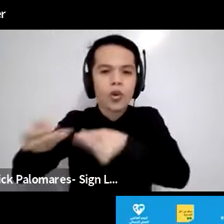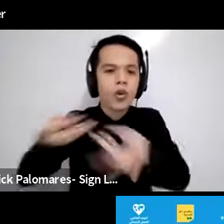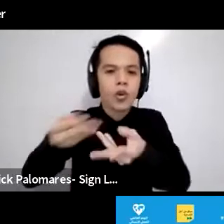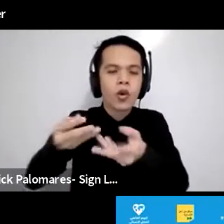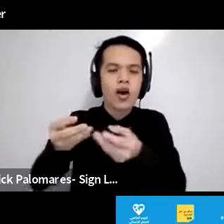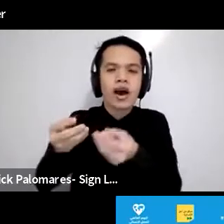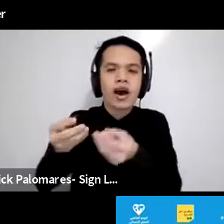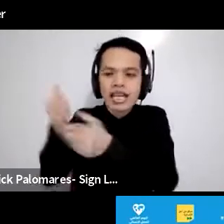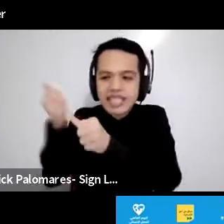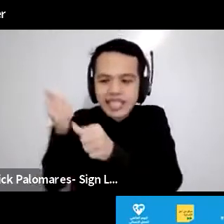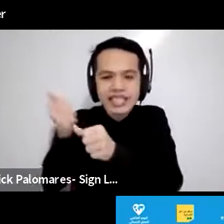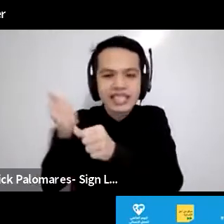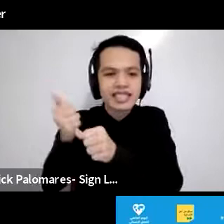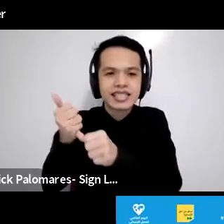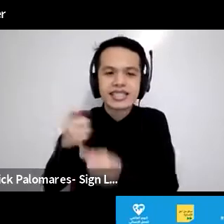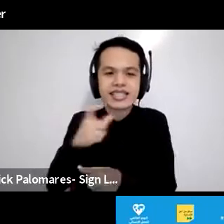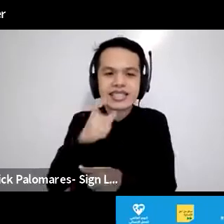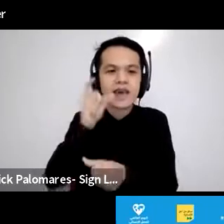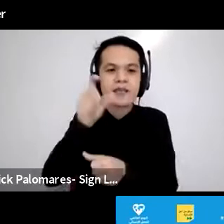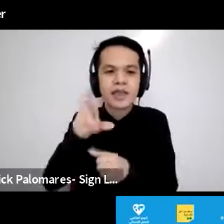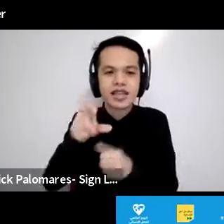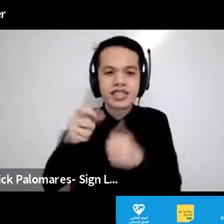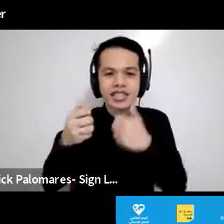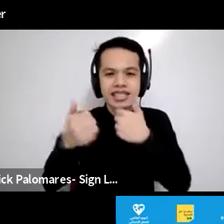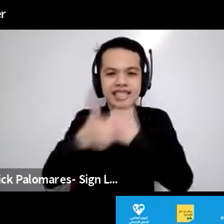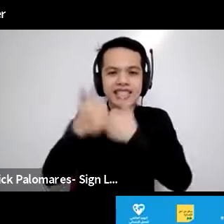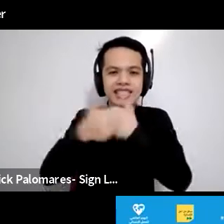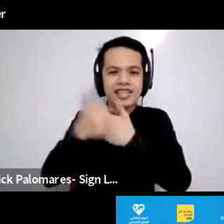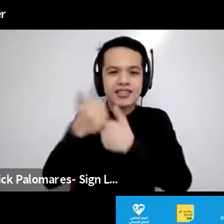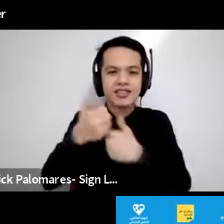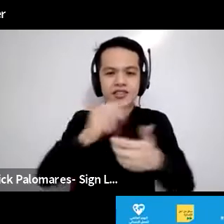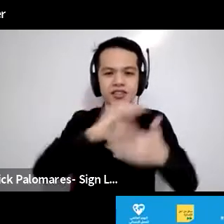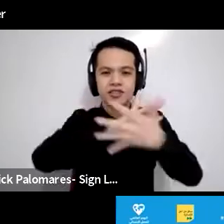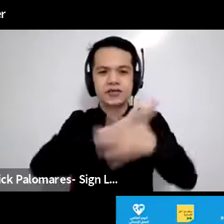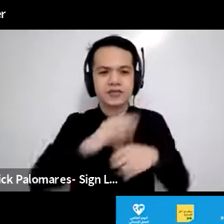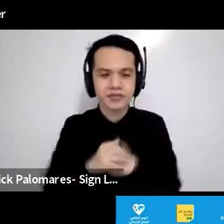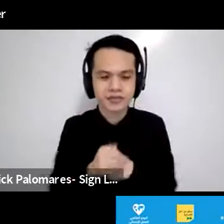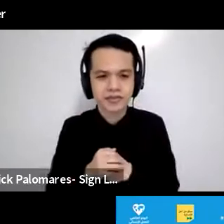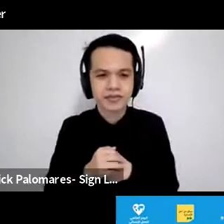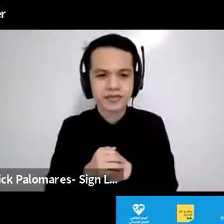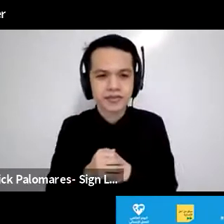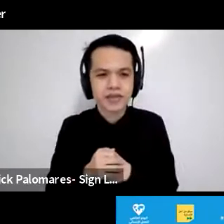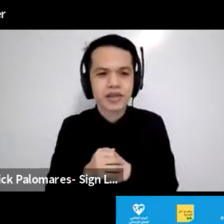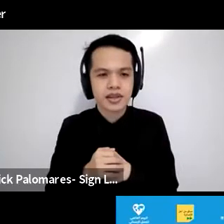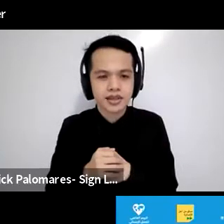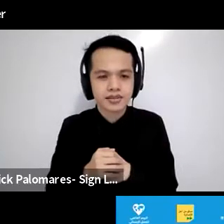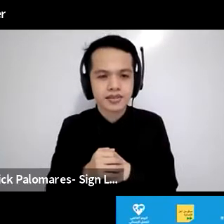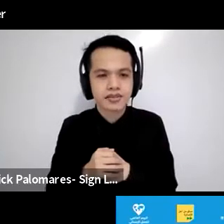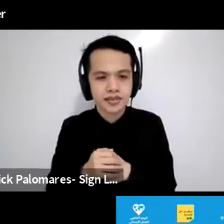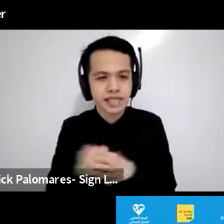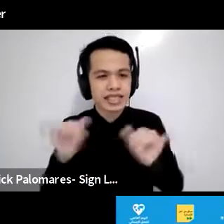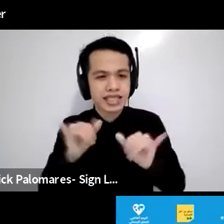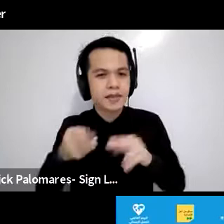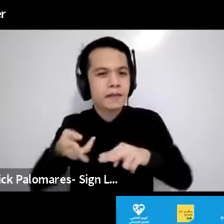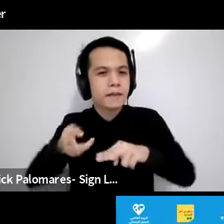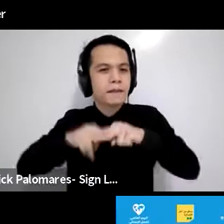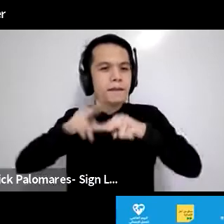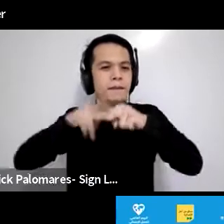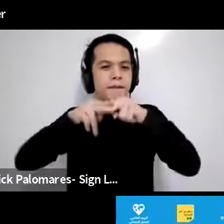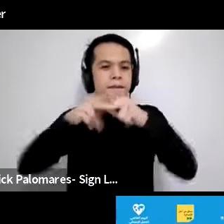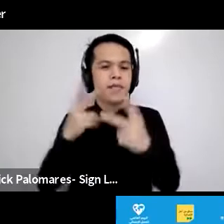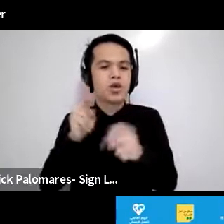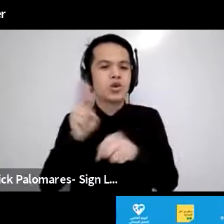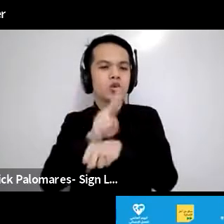assistance without increasing the risk of exposure to the virus. We likewise increased the use